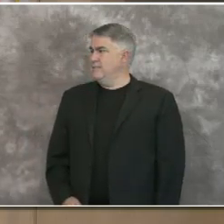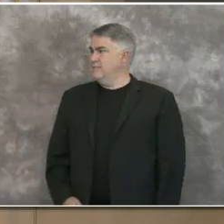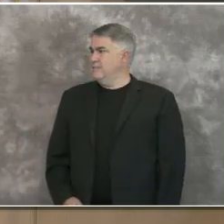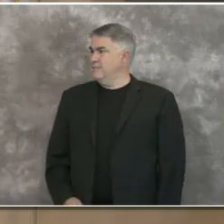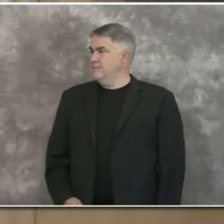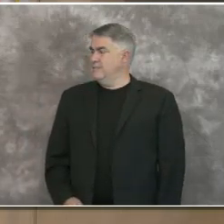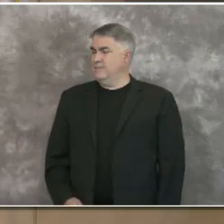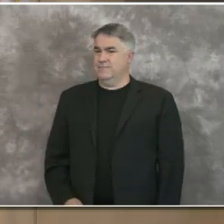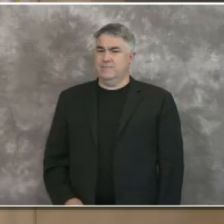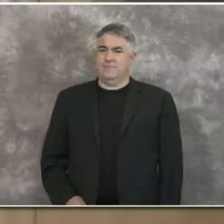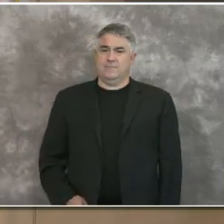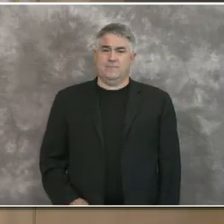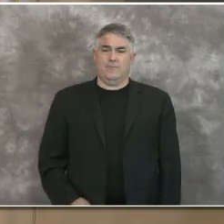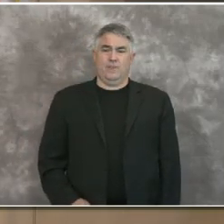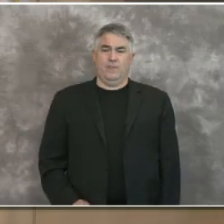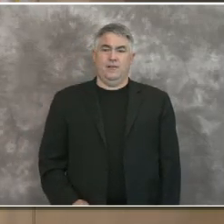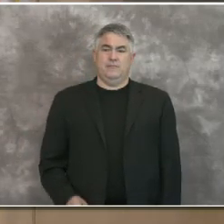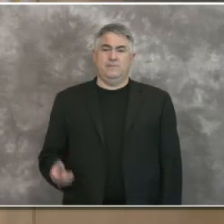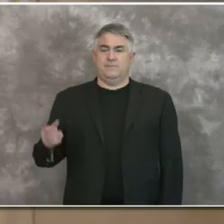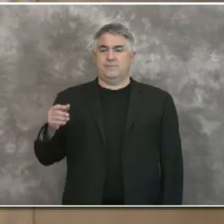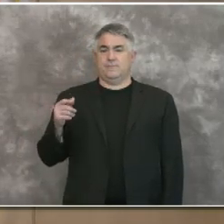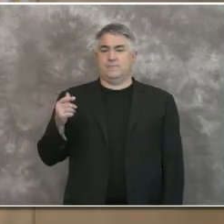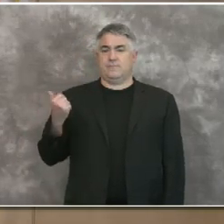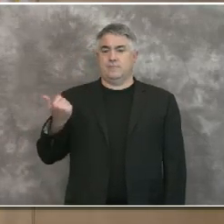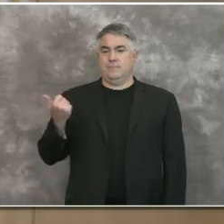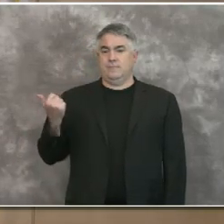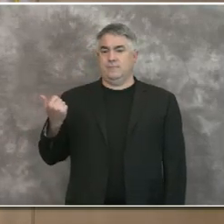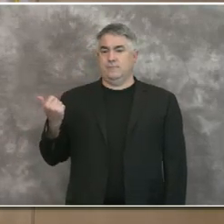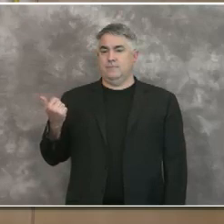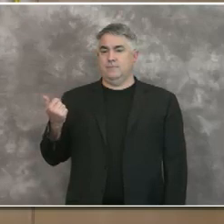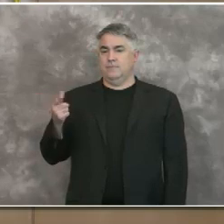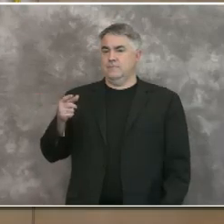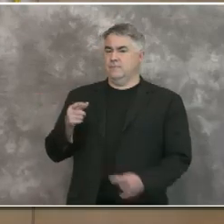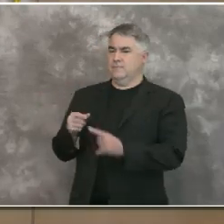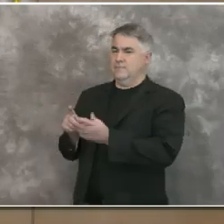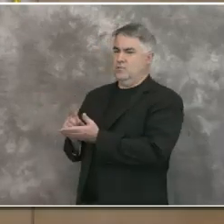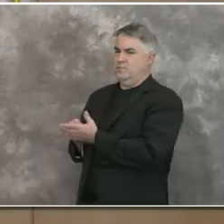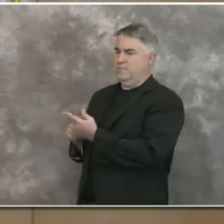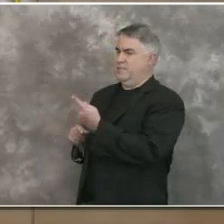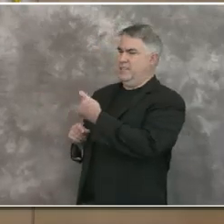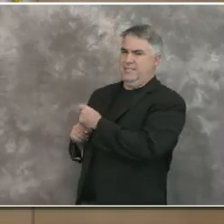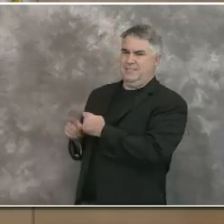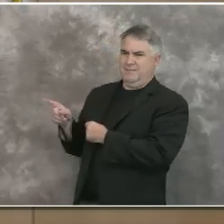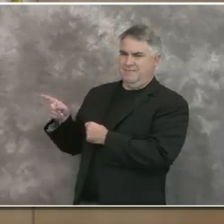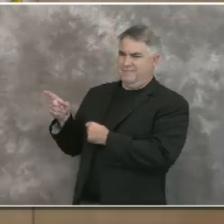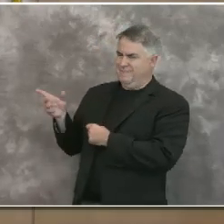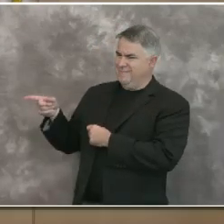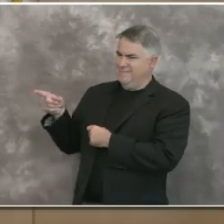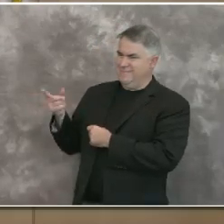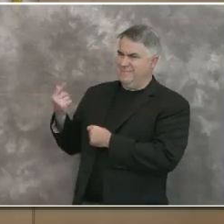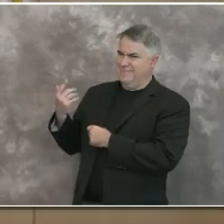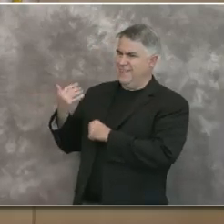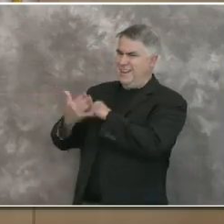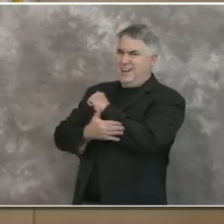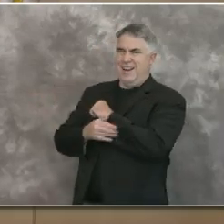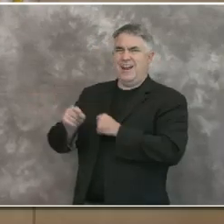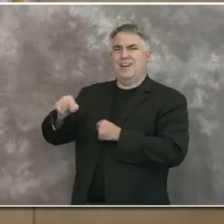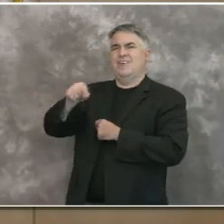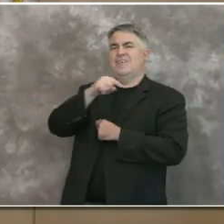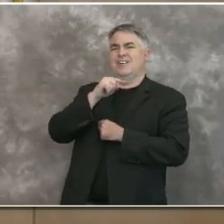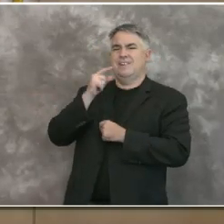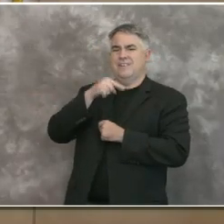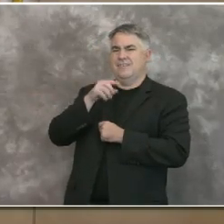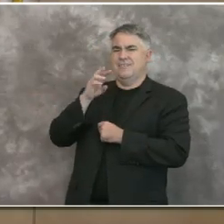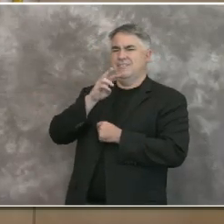with Julian News. Are there any plans to increase testing in the backcountry? Currently, we have to travel 60-plus miles for